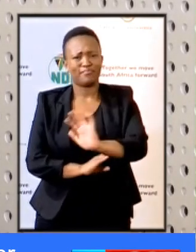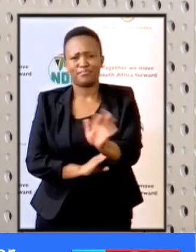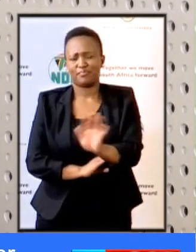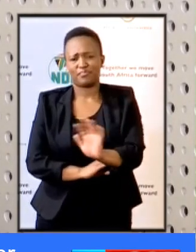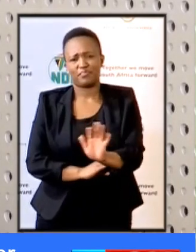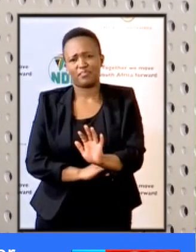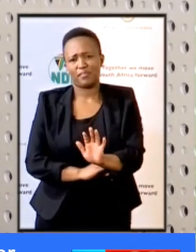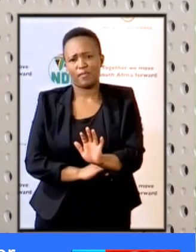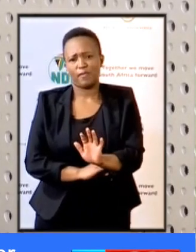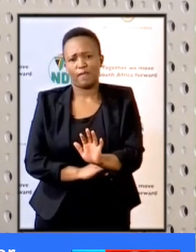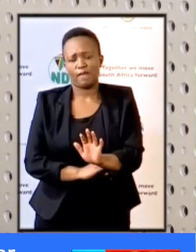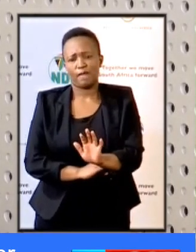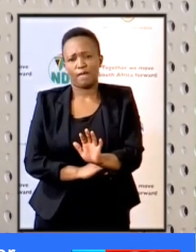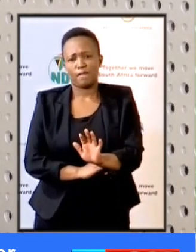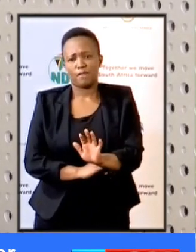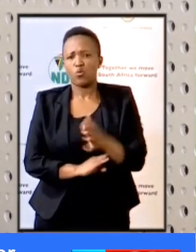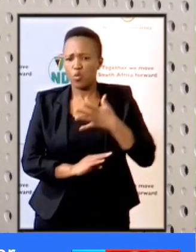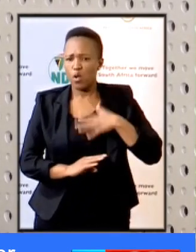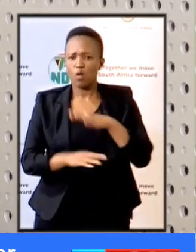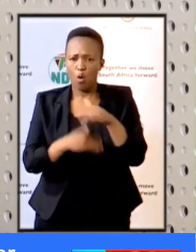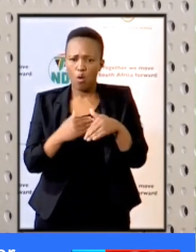stick to be in